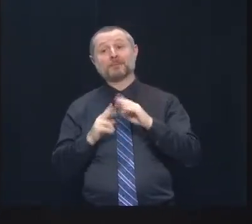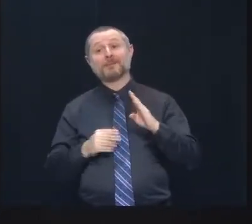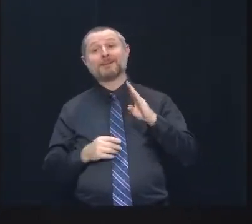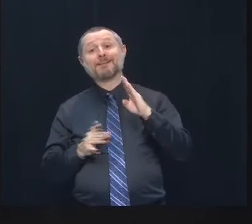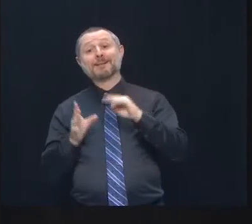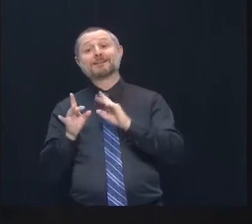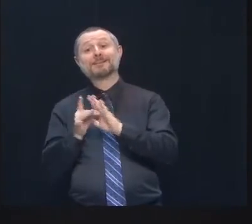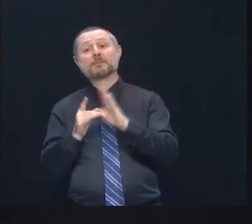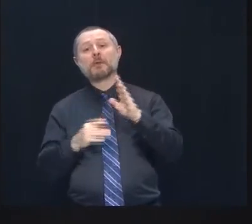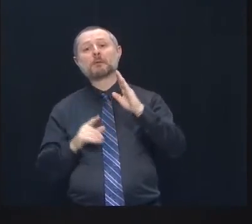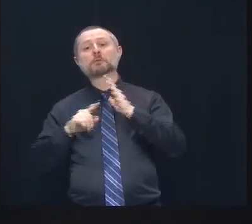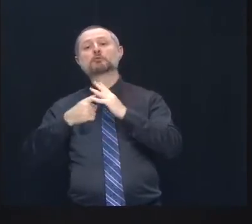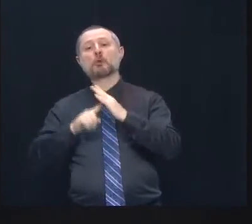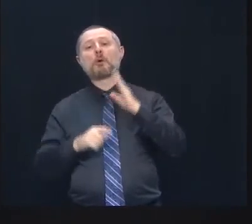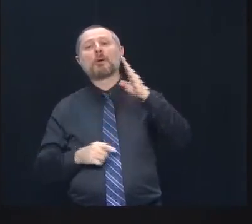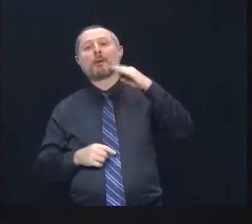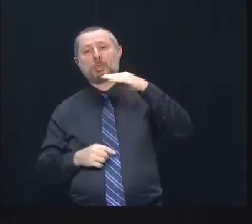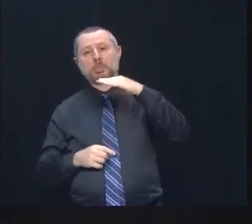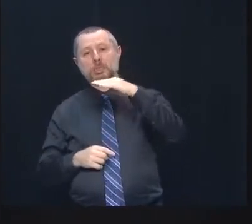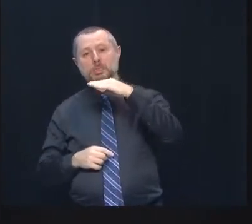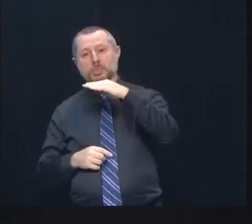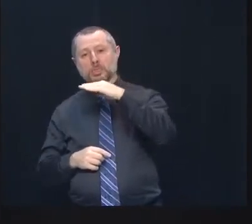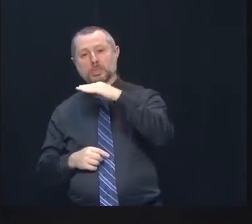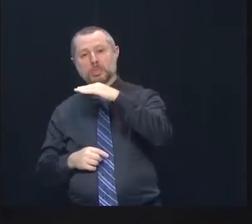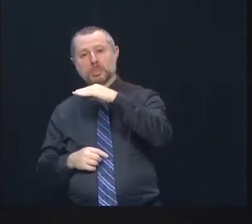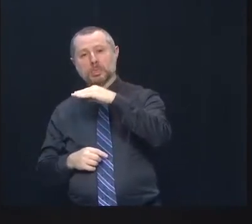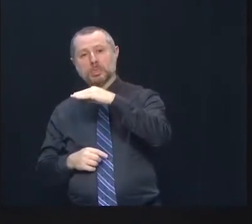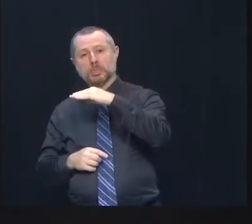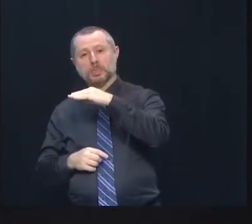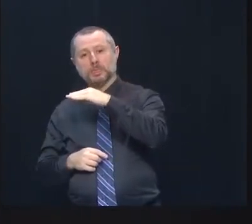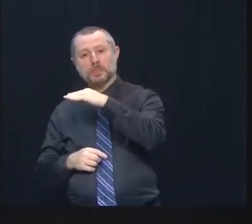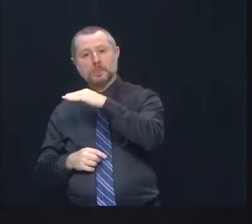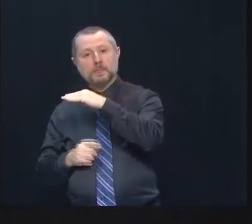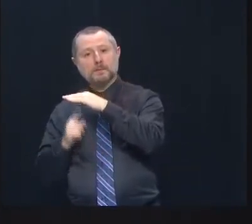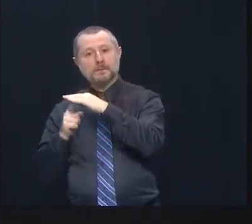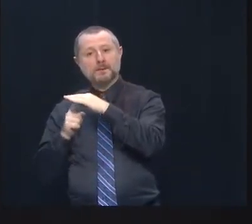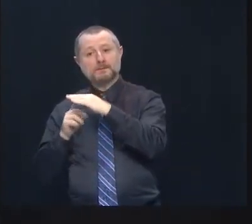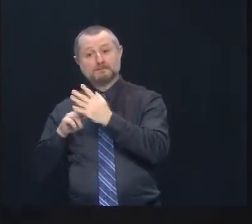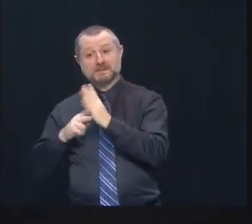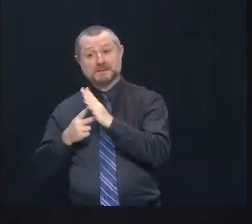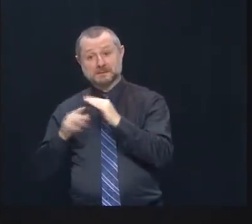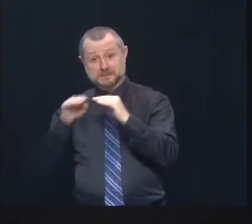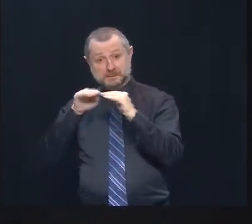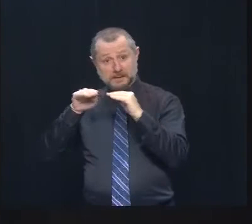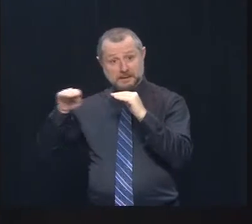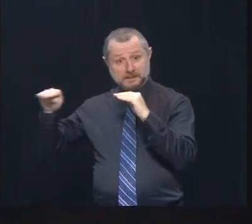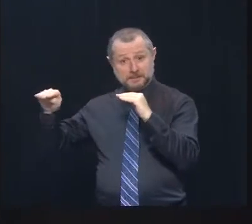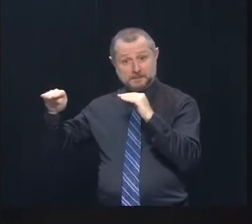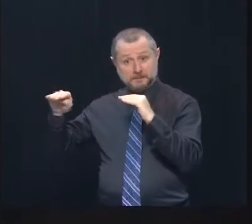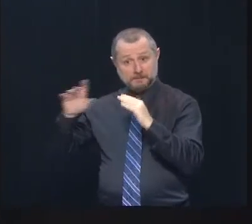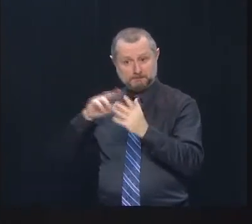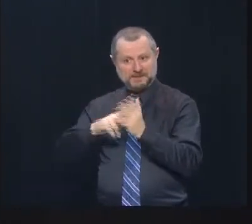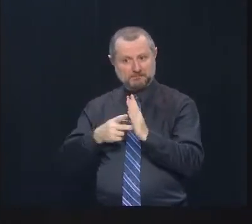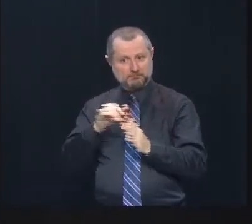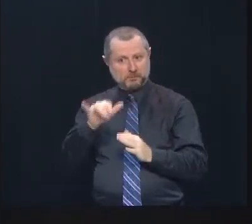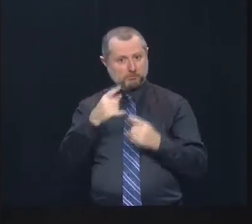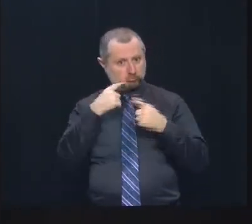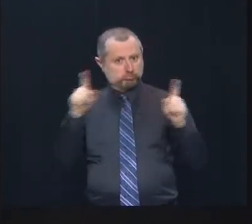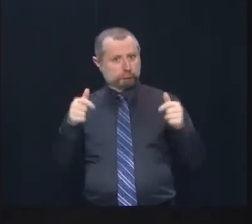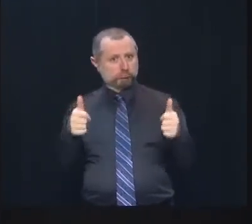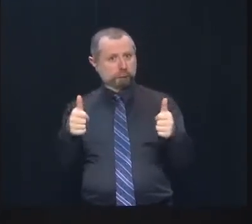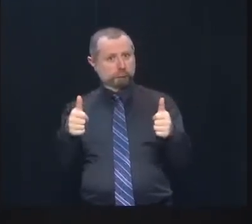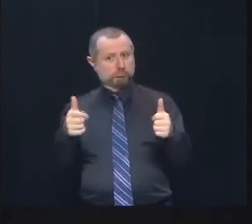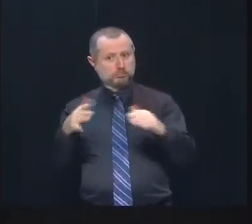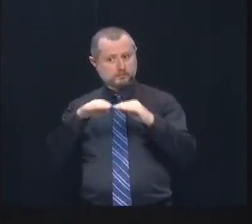the line changes and levels off, that is working.